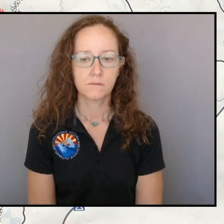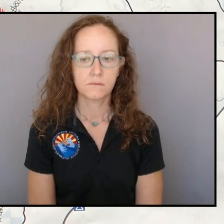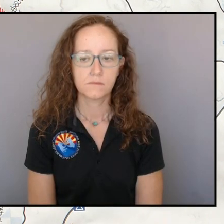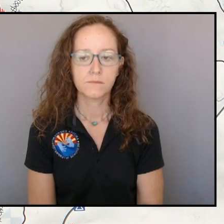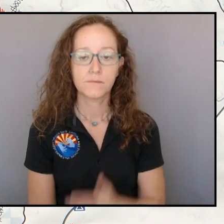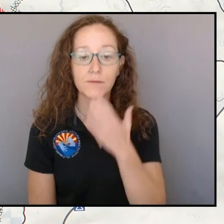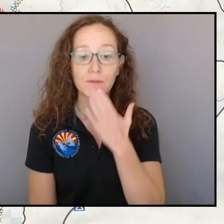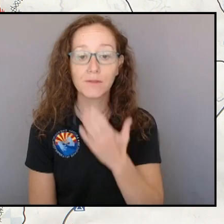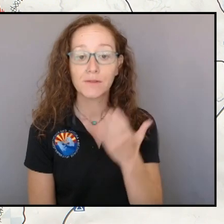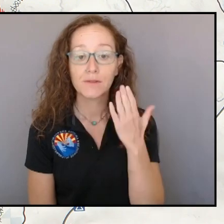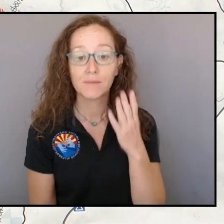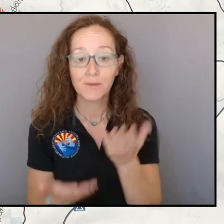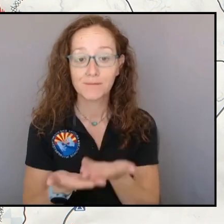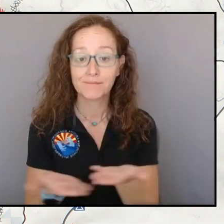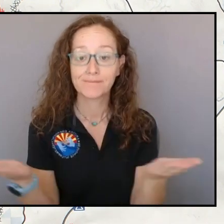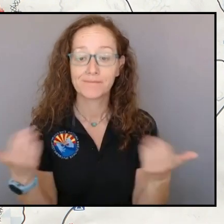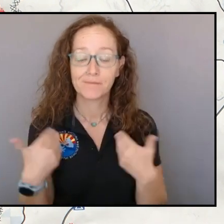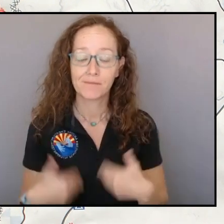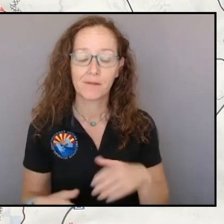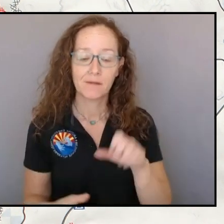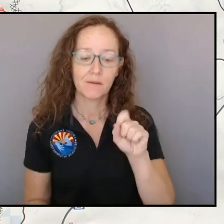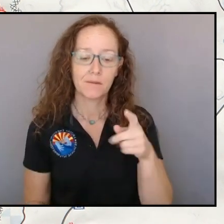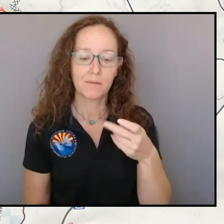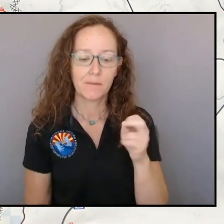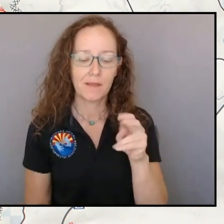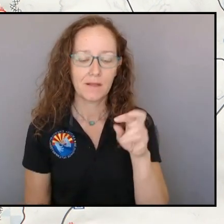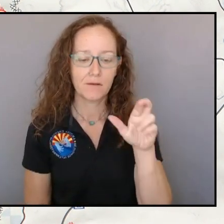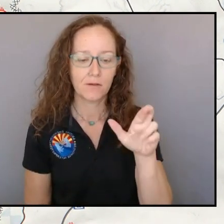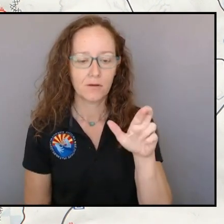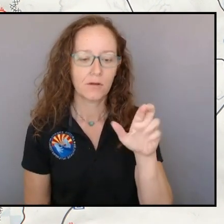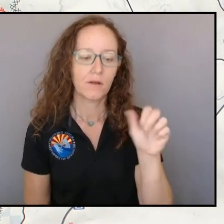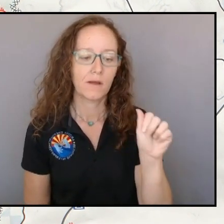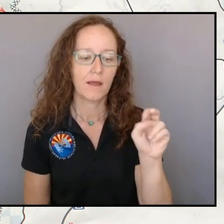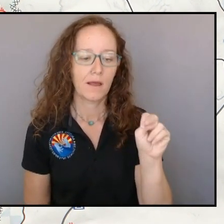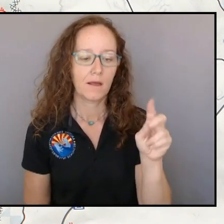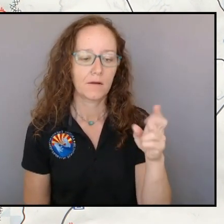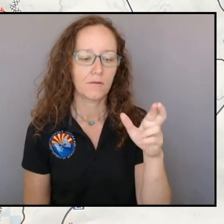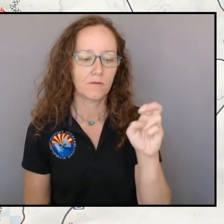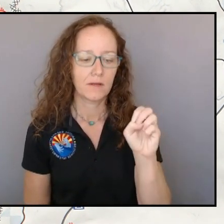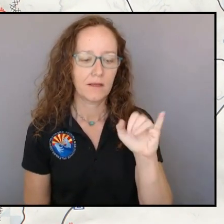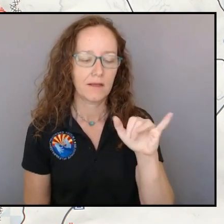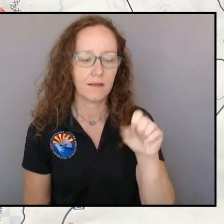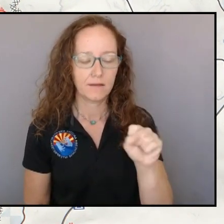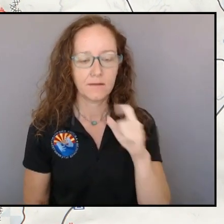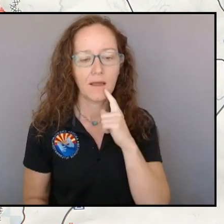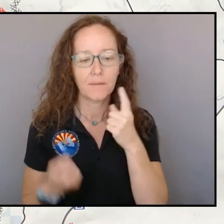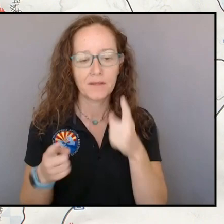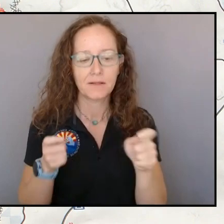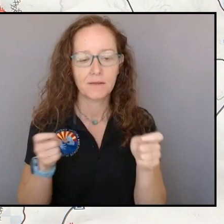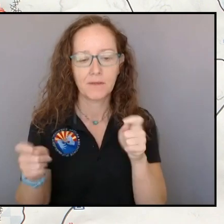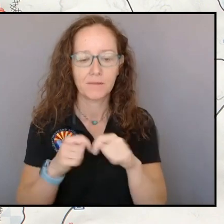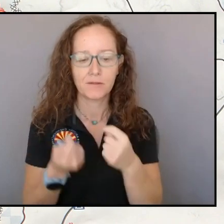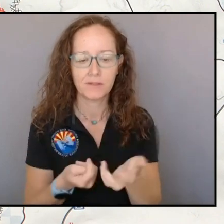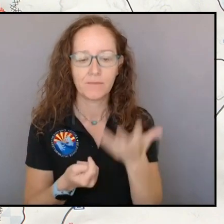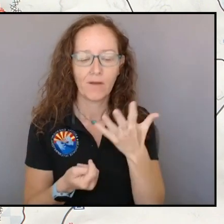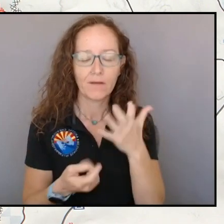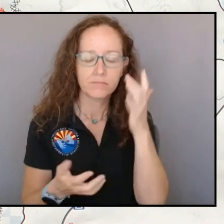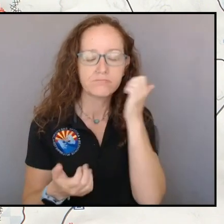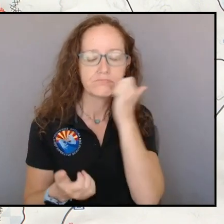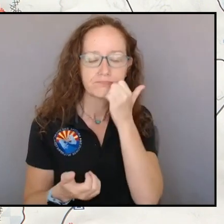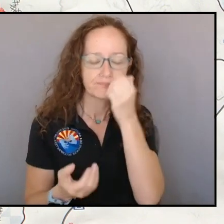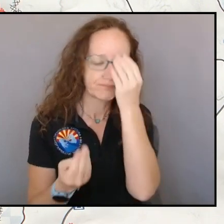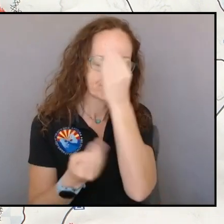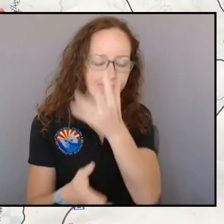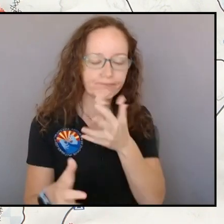Good morning, everyone. Spencer Andreas, Incident Management Team 5 with your daily operations update for May